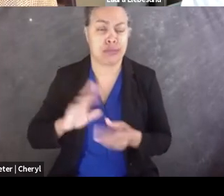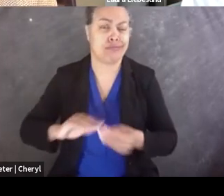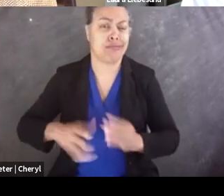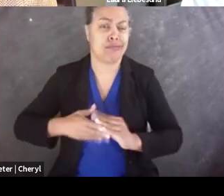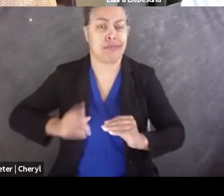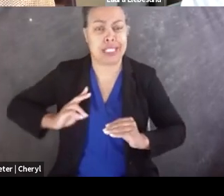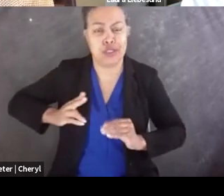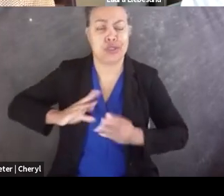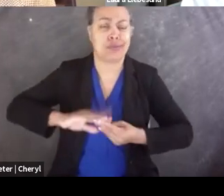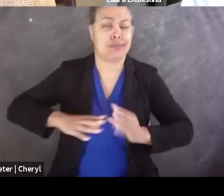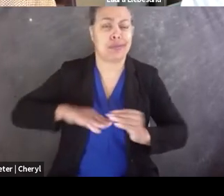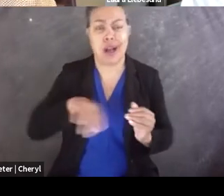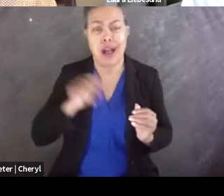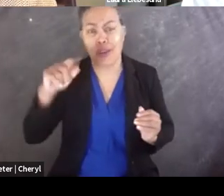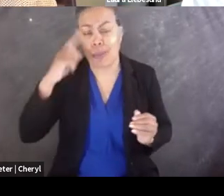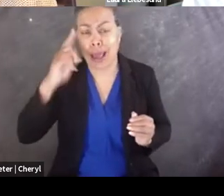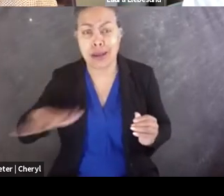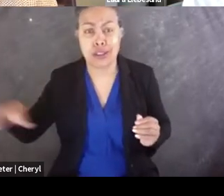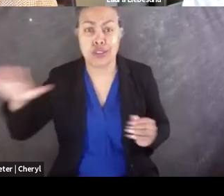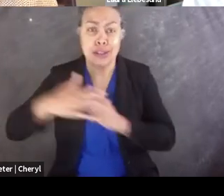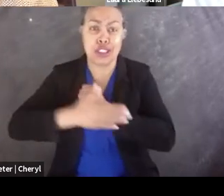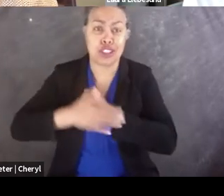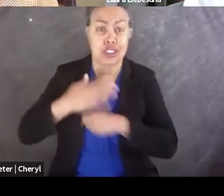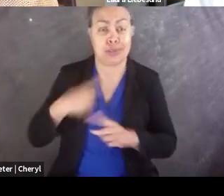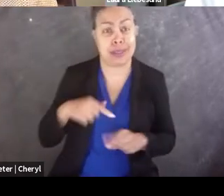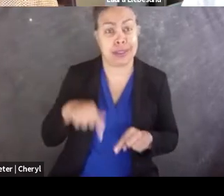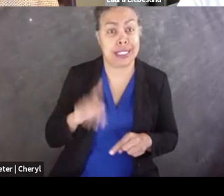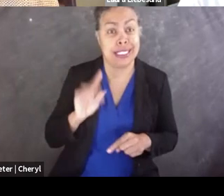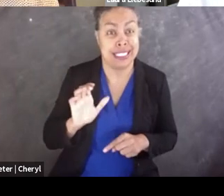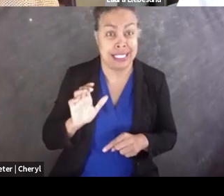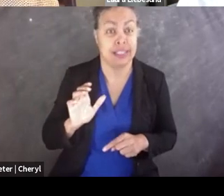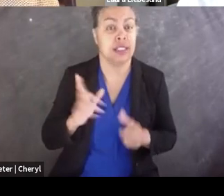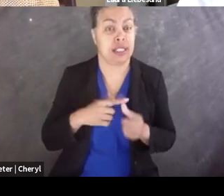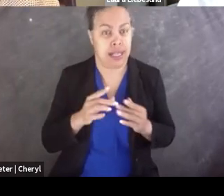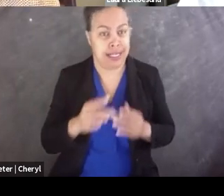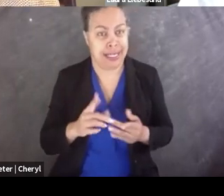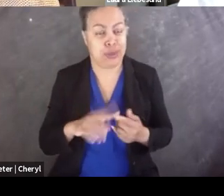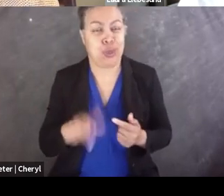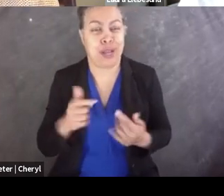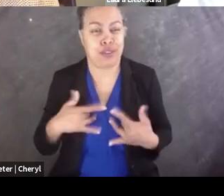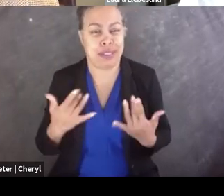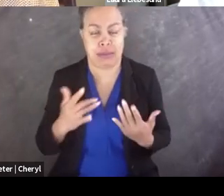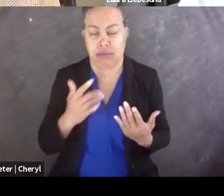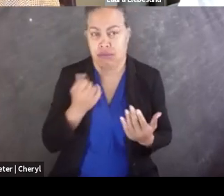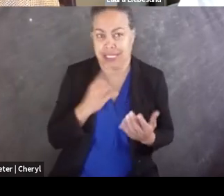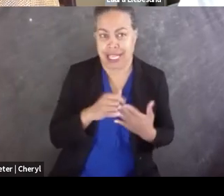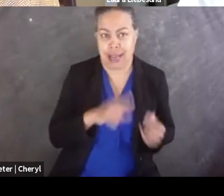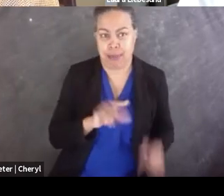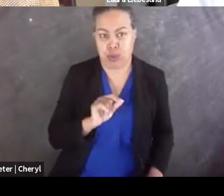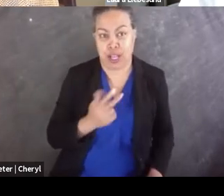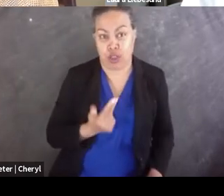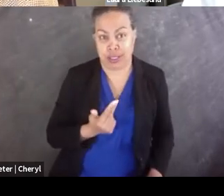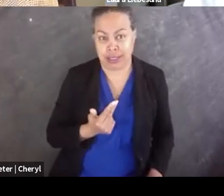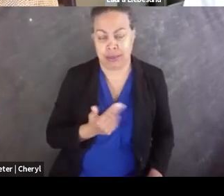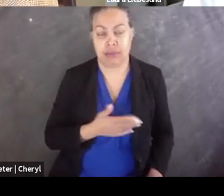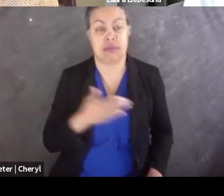Black bartenders in the country and in DC. And it led to actually to another event. So that was in 2013, 2019, right before